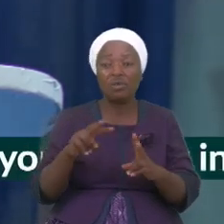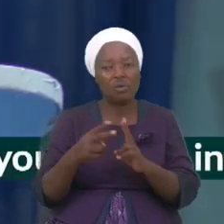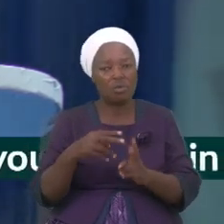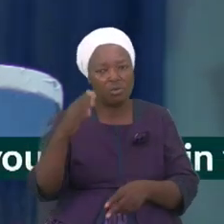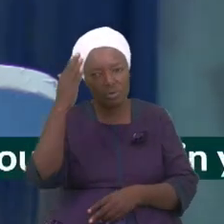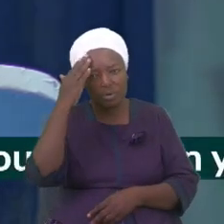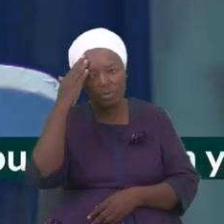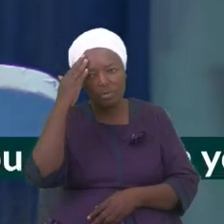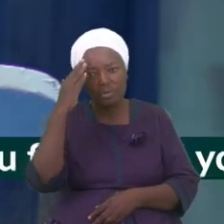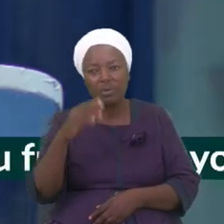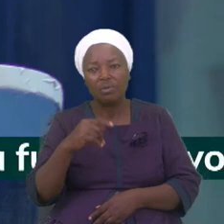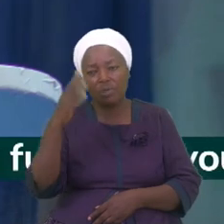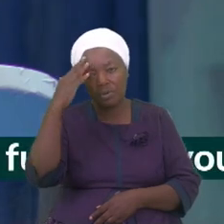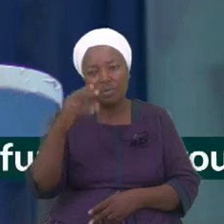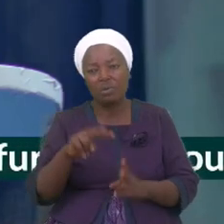you are true?